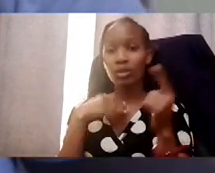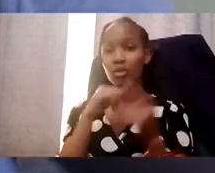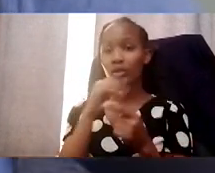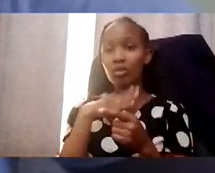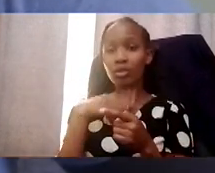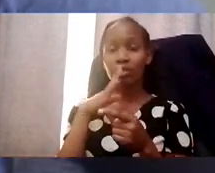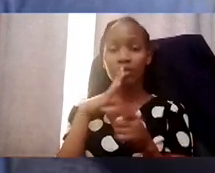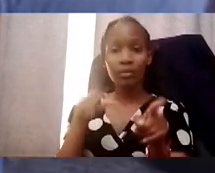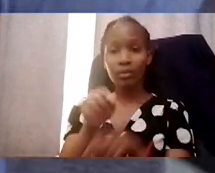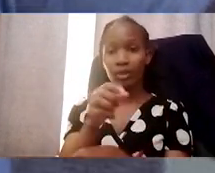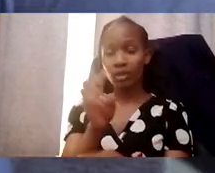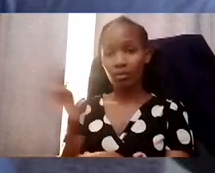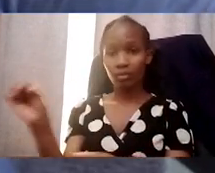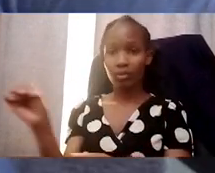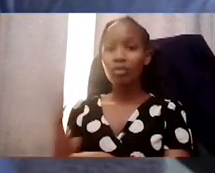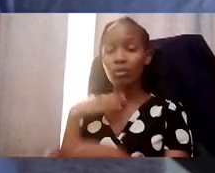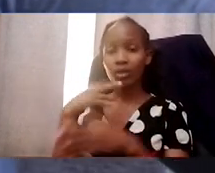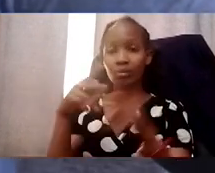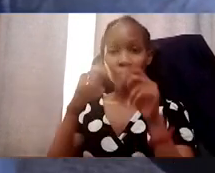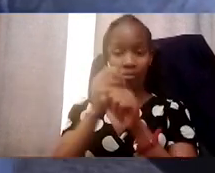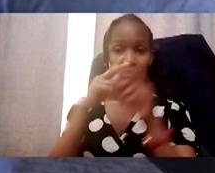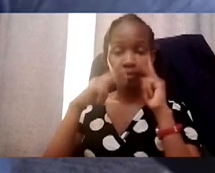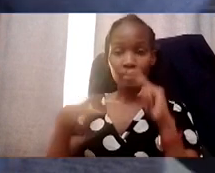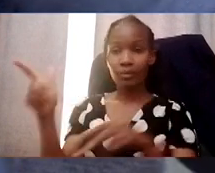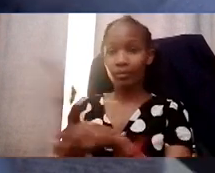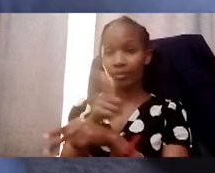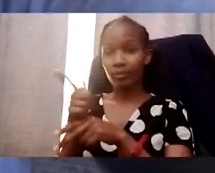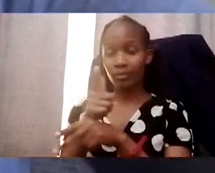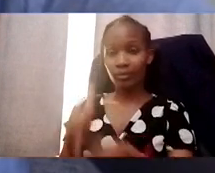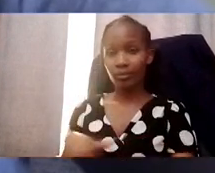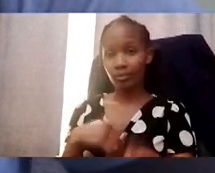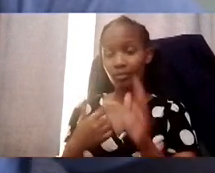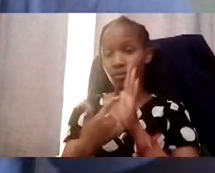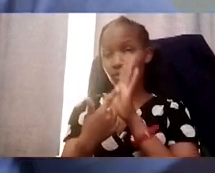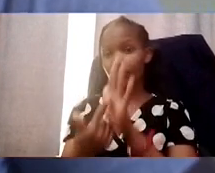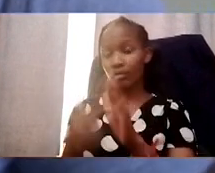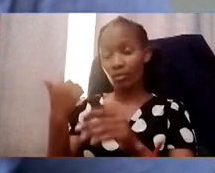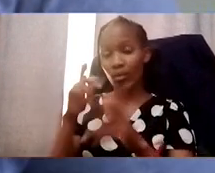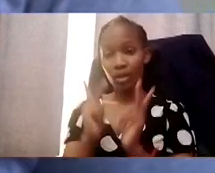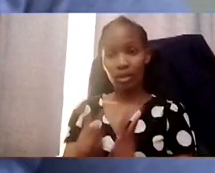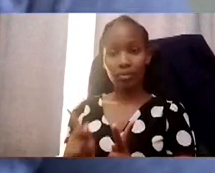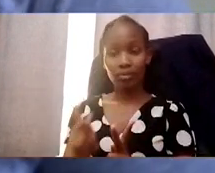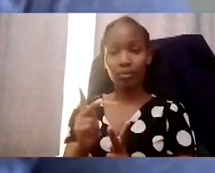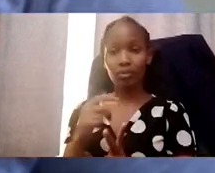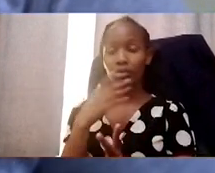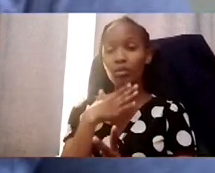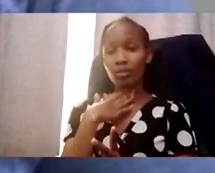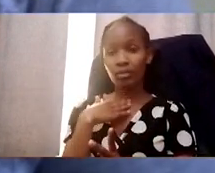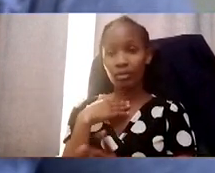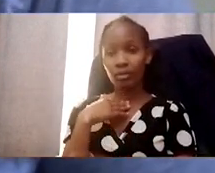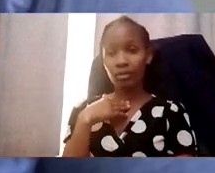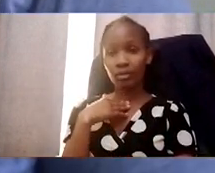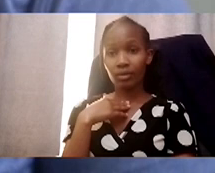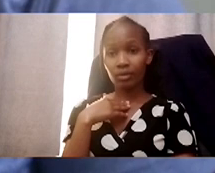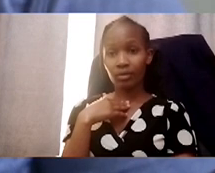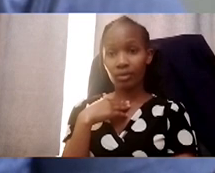are. Exactly. So film is something special for anybody who wants to venture that road. Thank